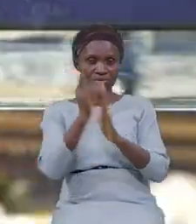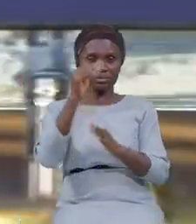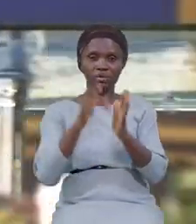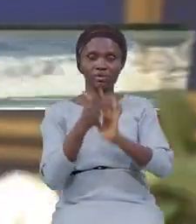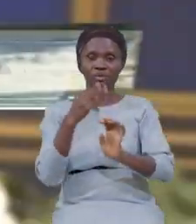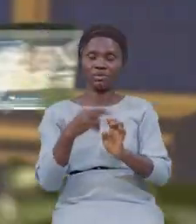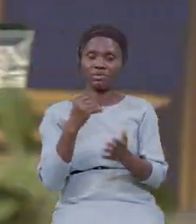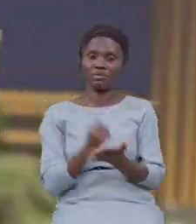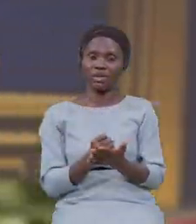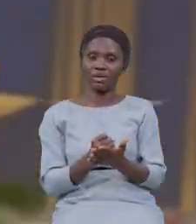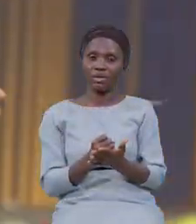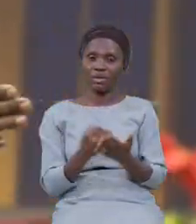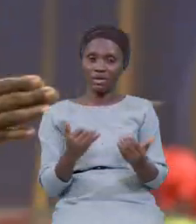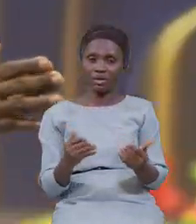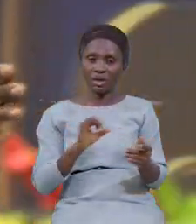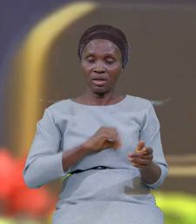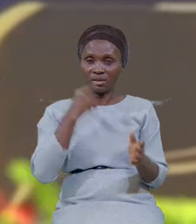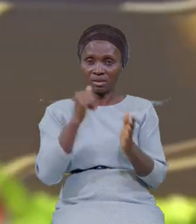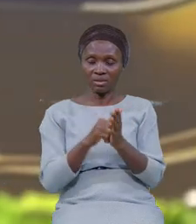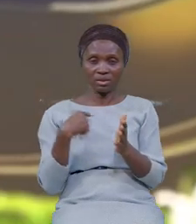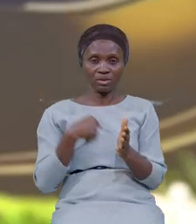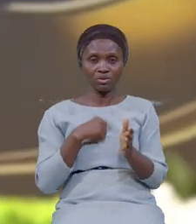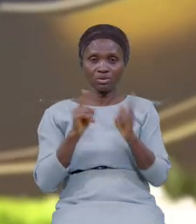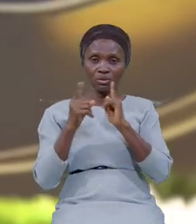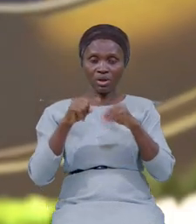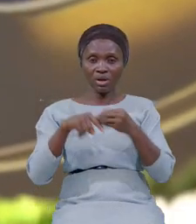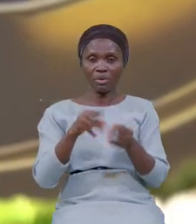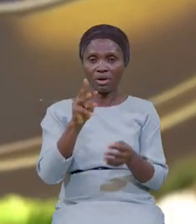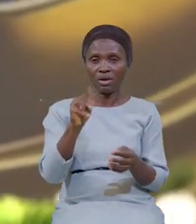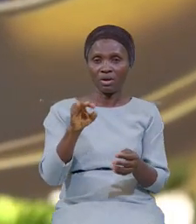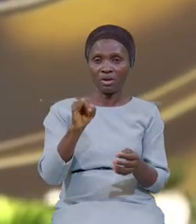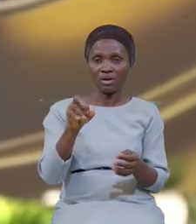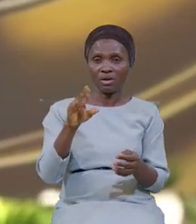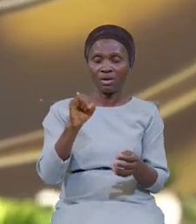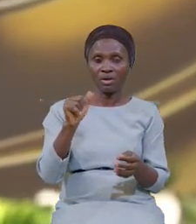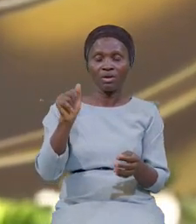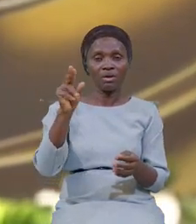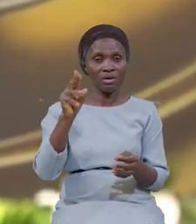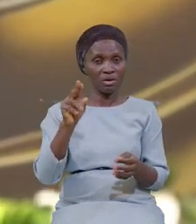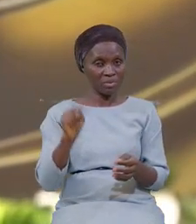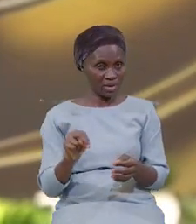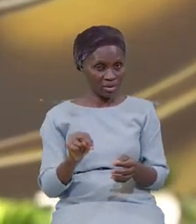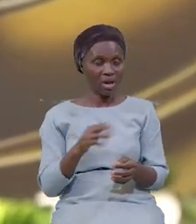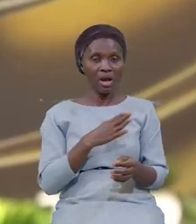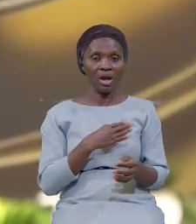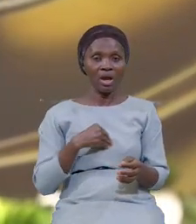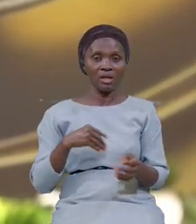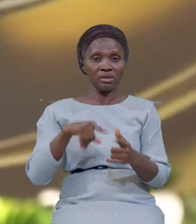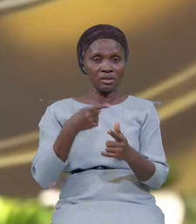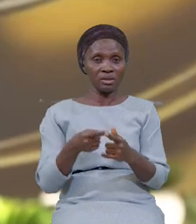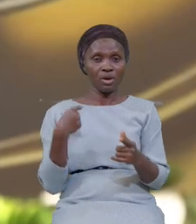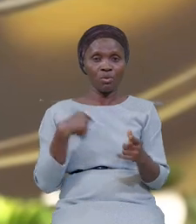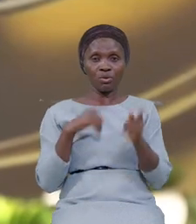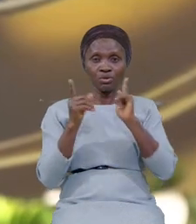talking about Miriam, and then we talk about the mother. The mother. These, and